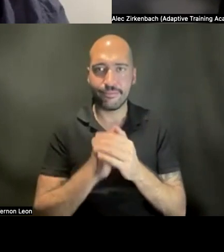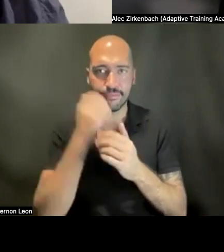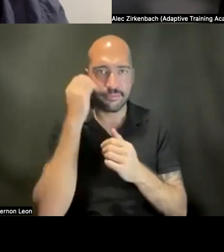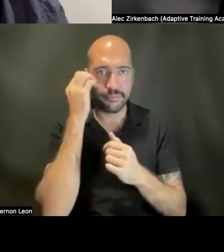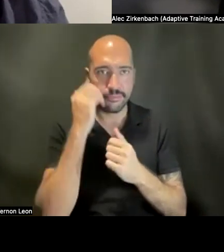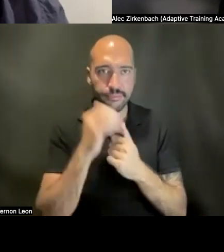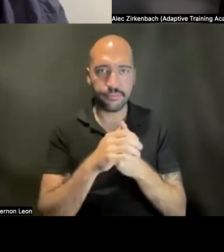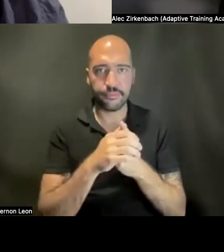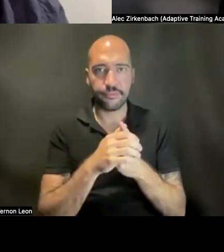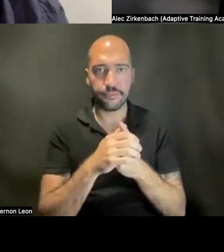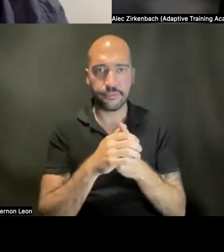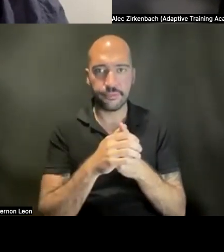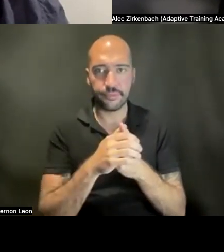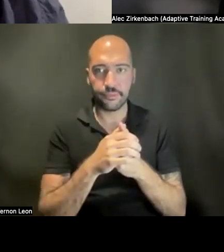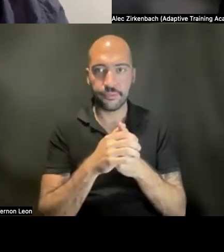Yeah, I think